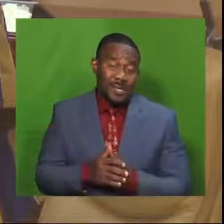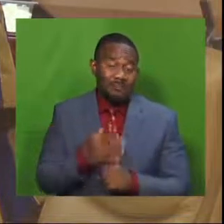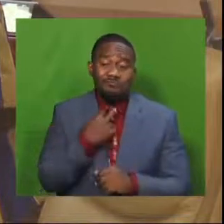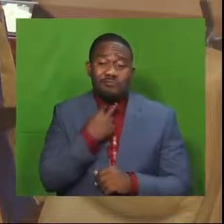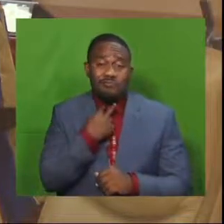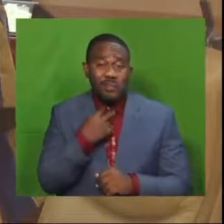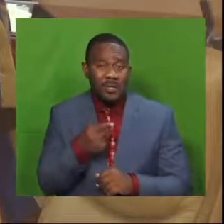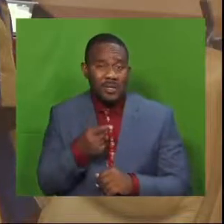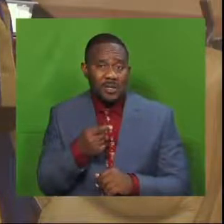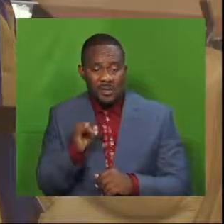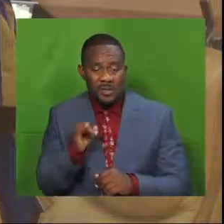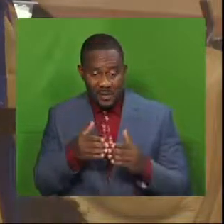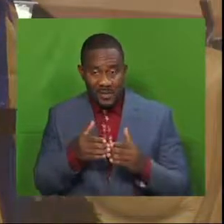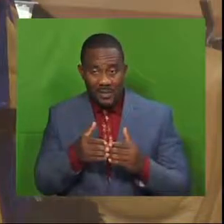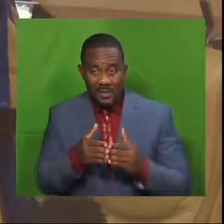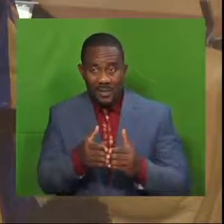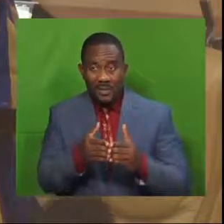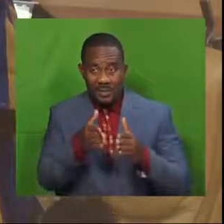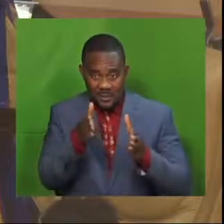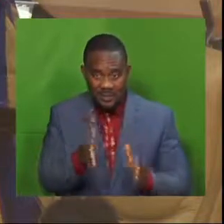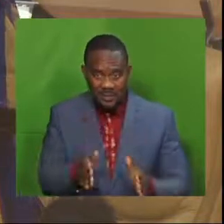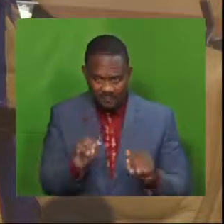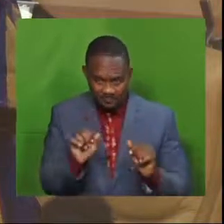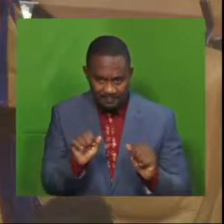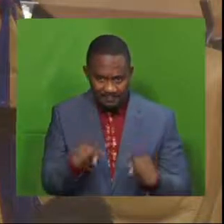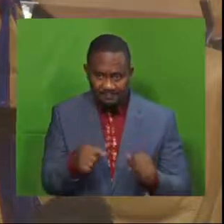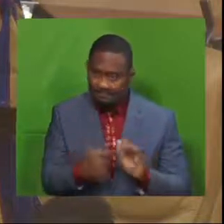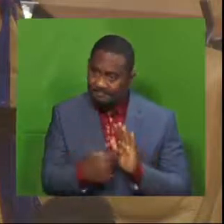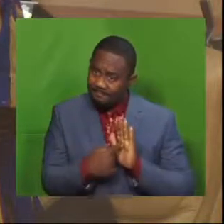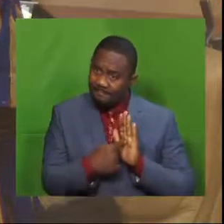the leader could indicate